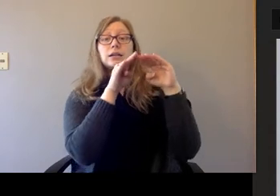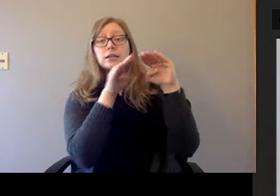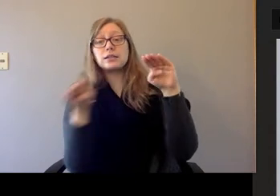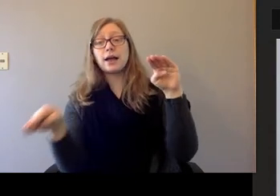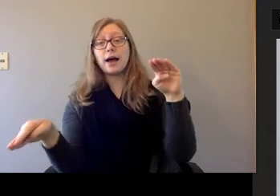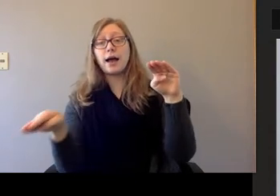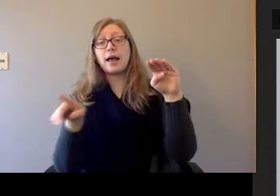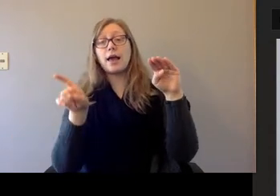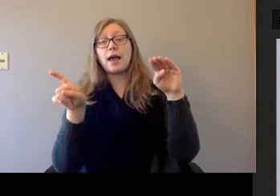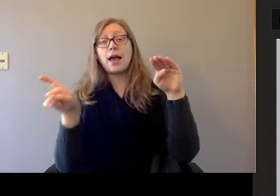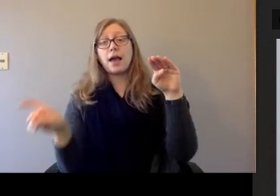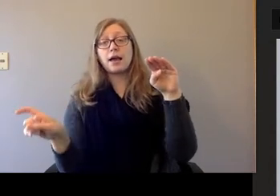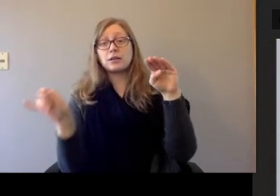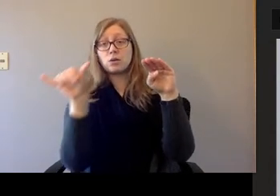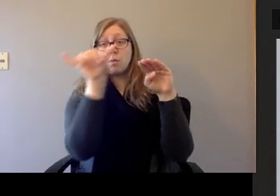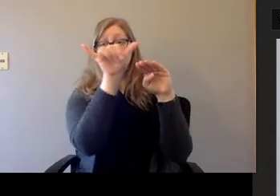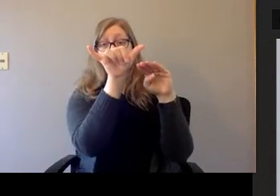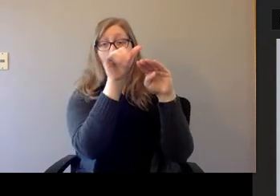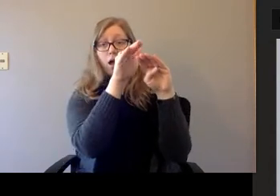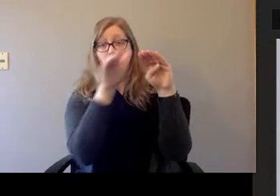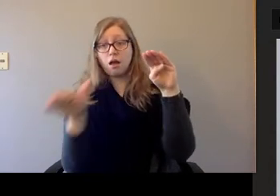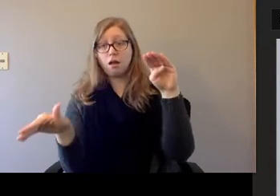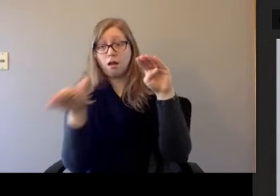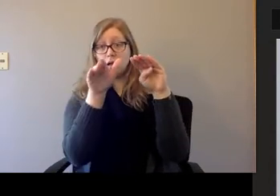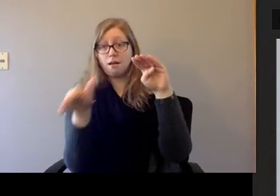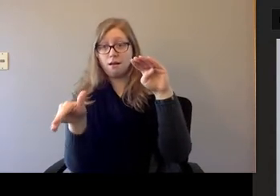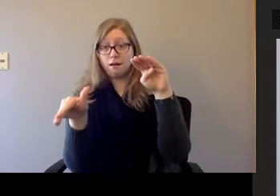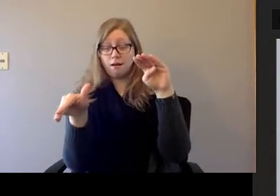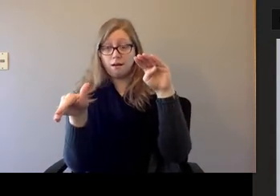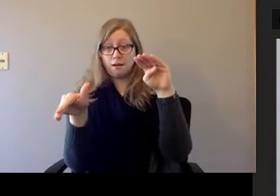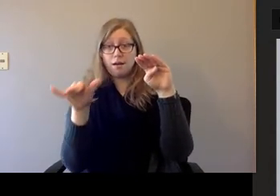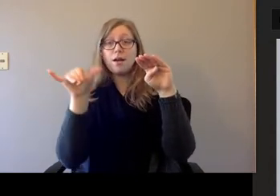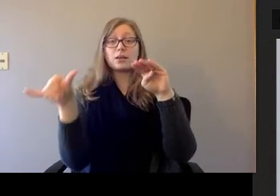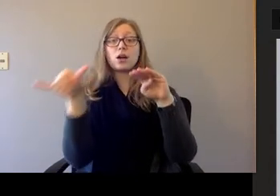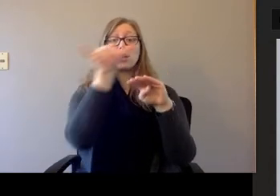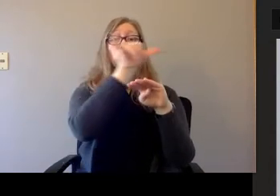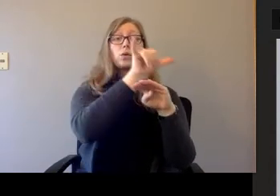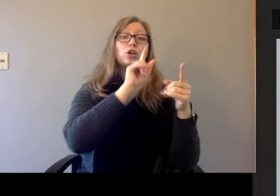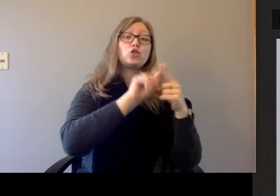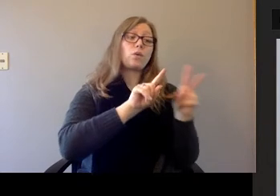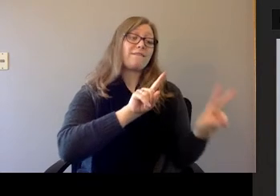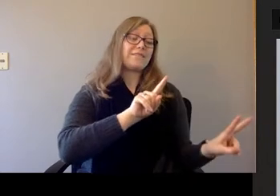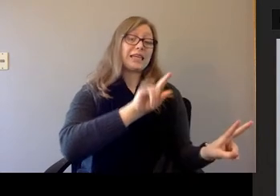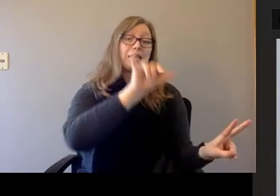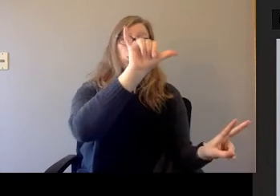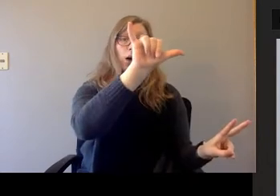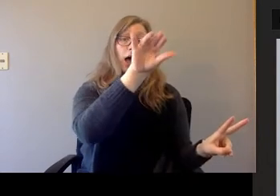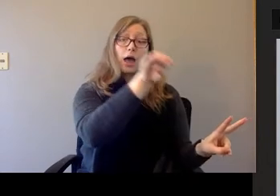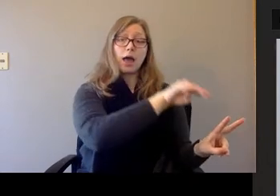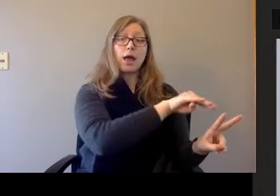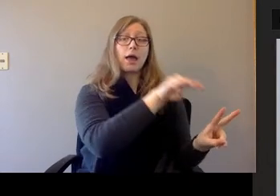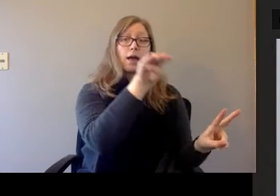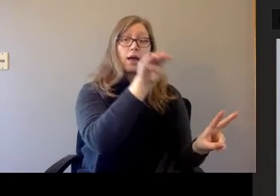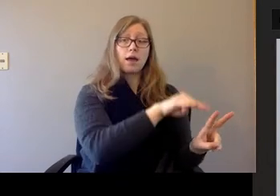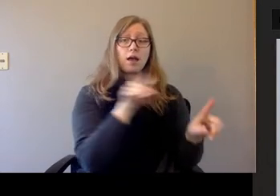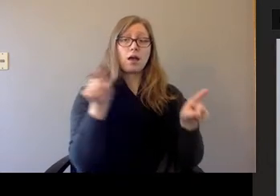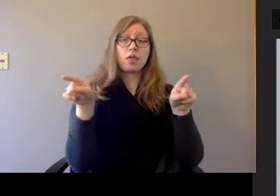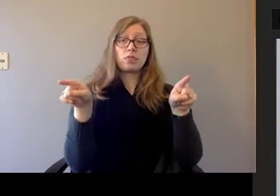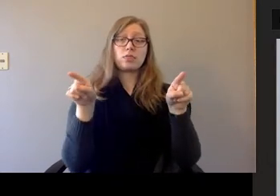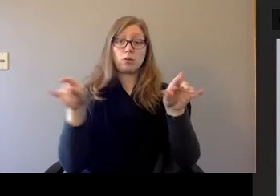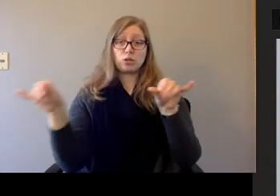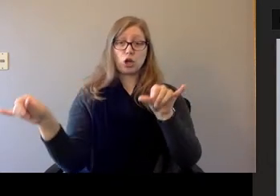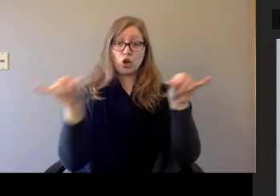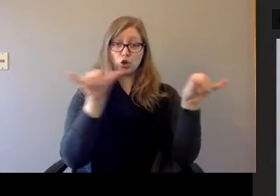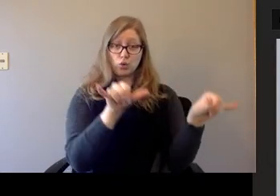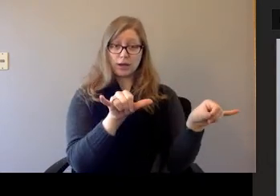So XY is here and VY is here, and those are congruent. So I